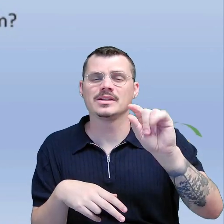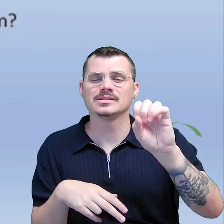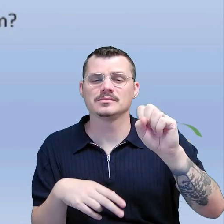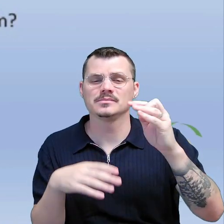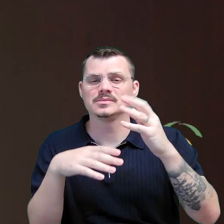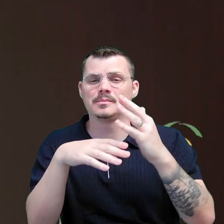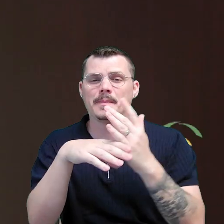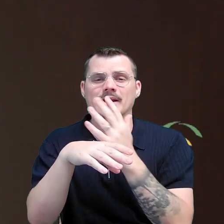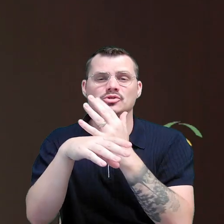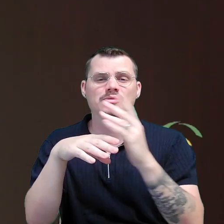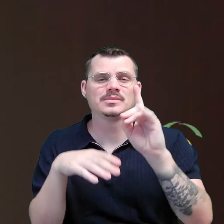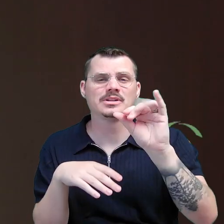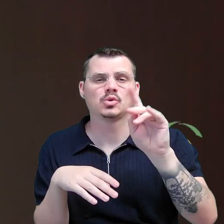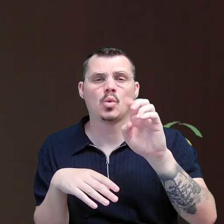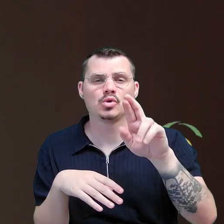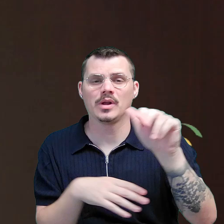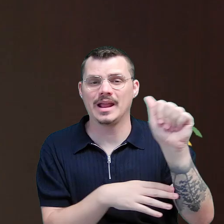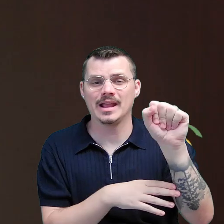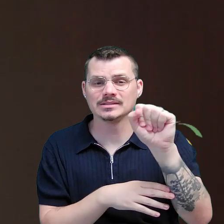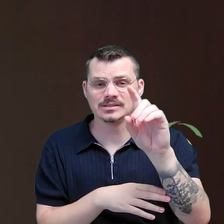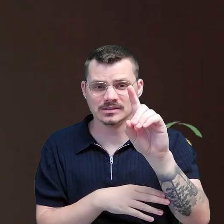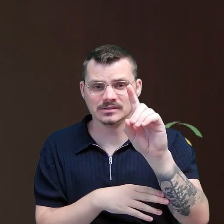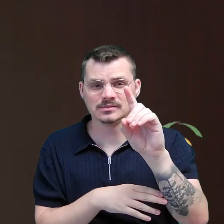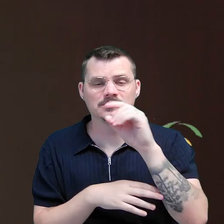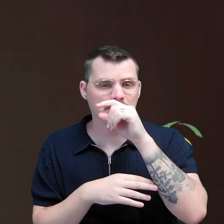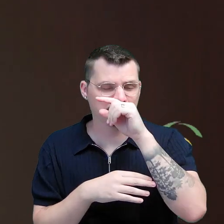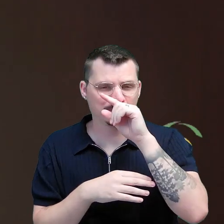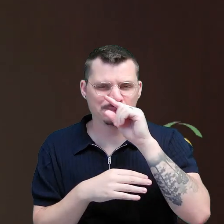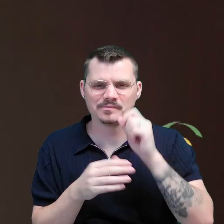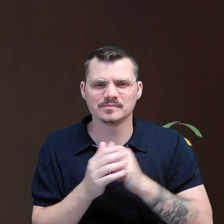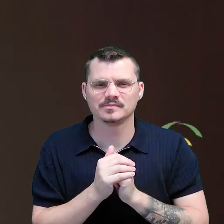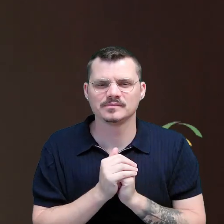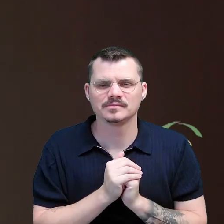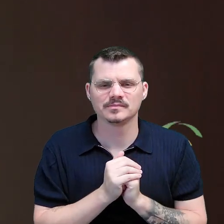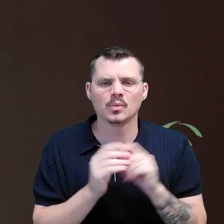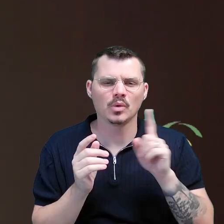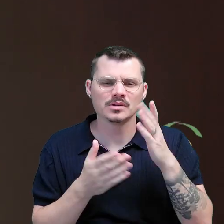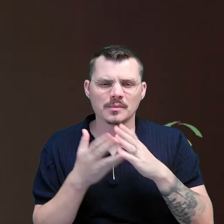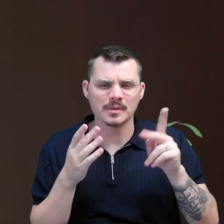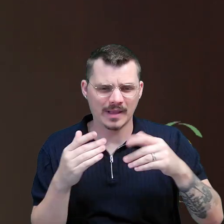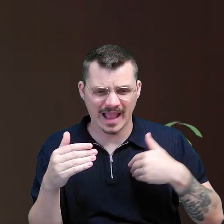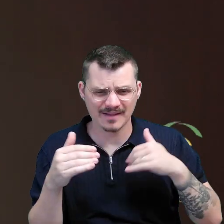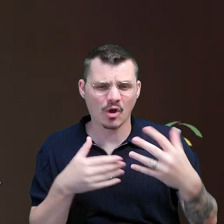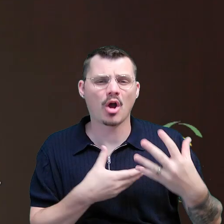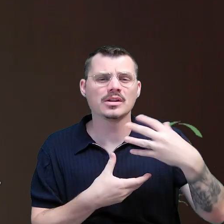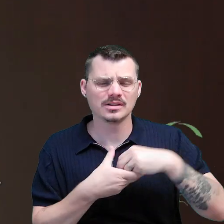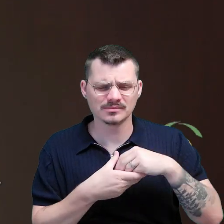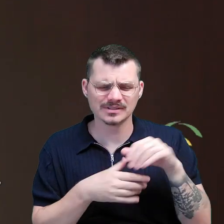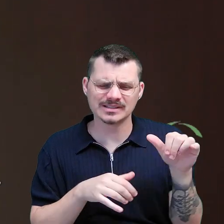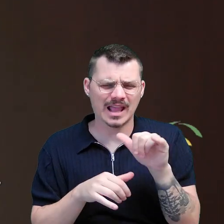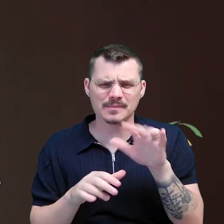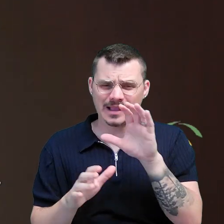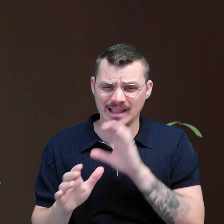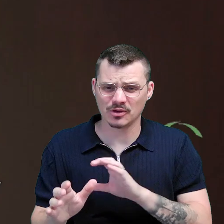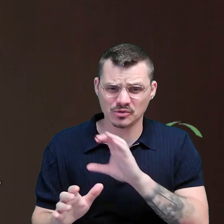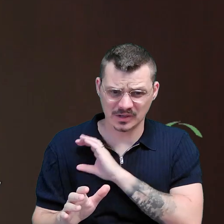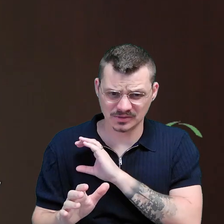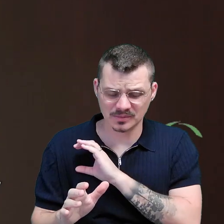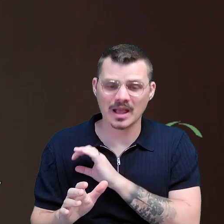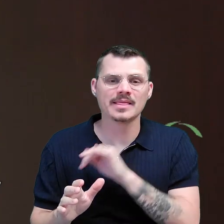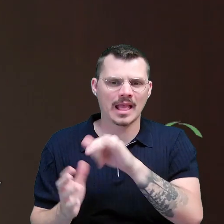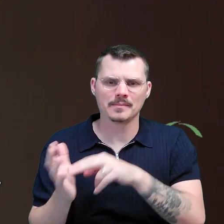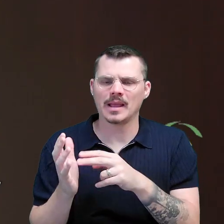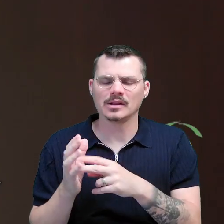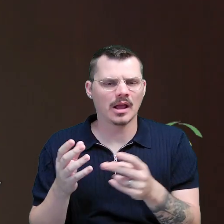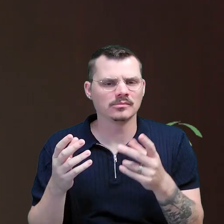spectrum disorder, where people have a few autistic-like characteristics, and that immediately